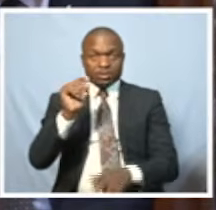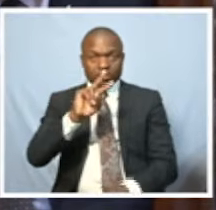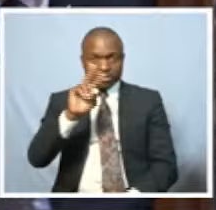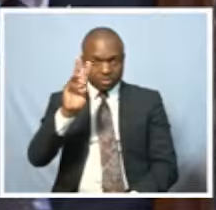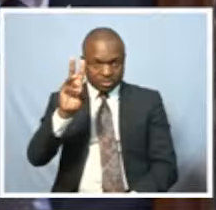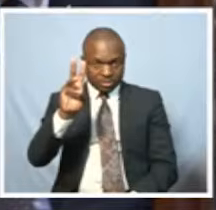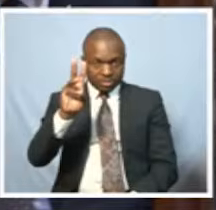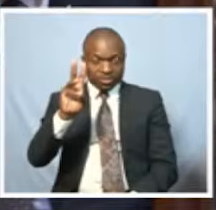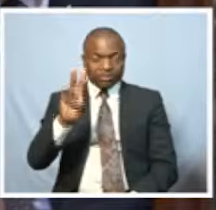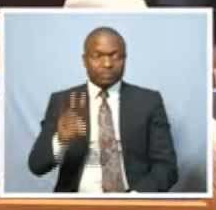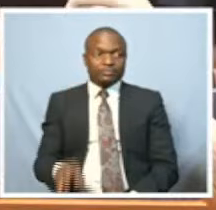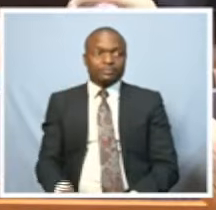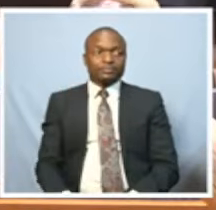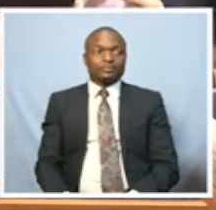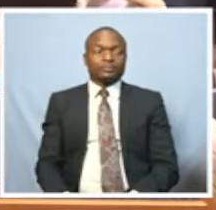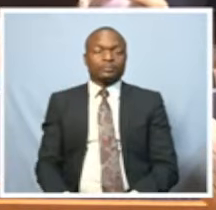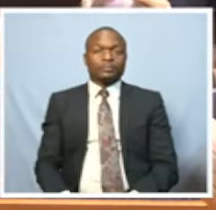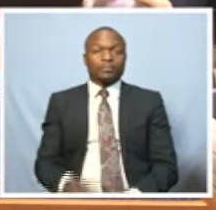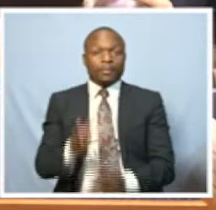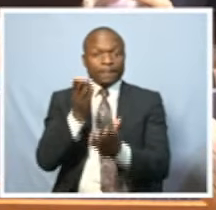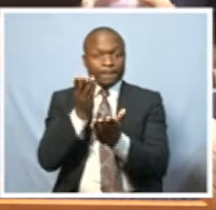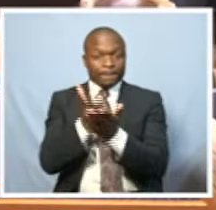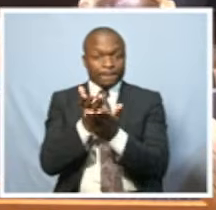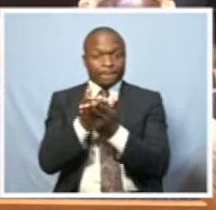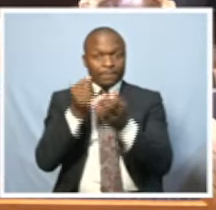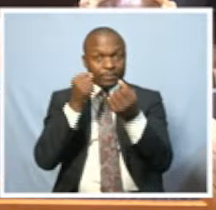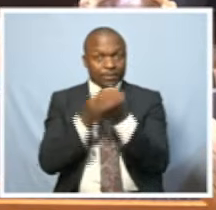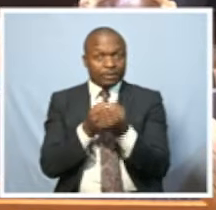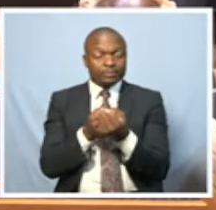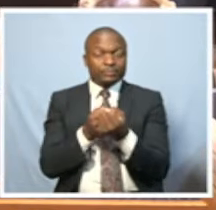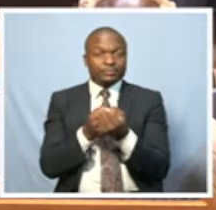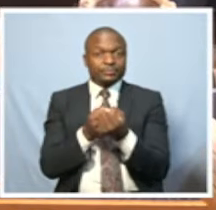2026. Is the motion seconded?